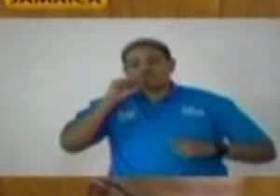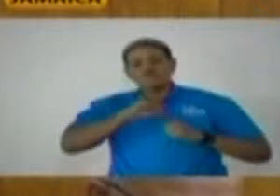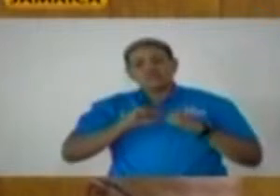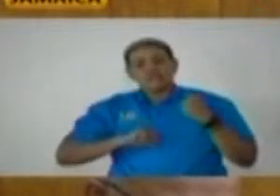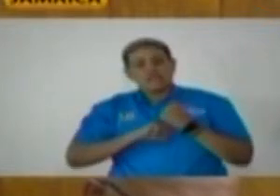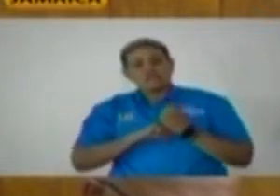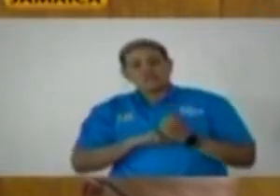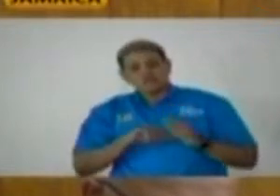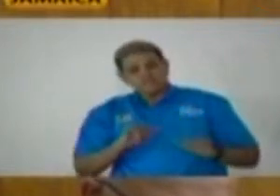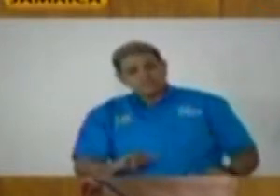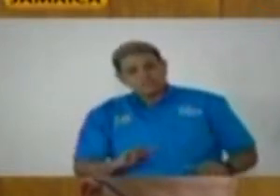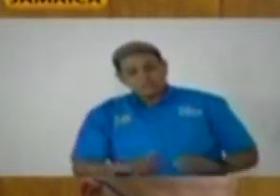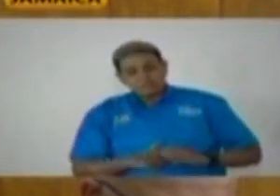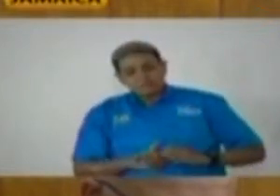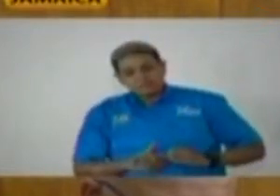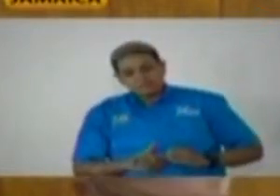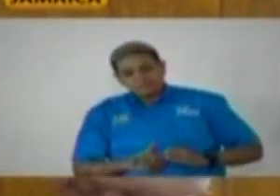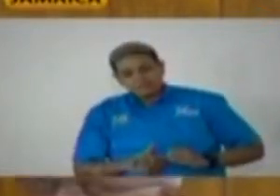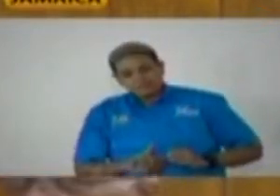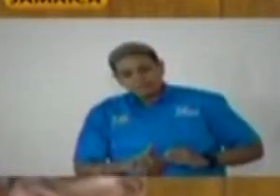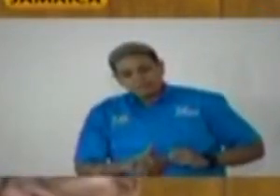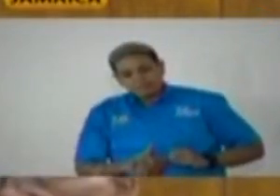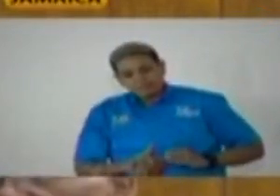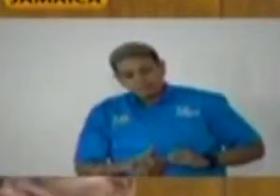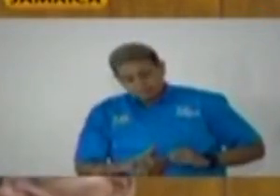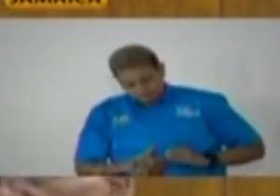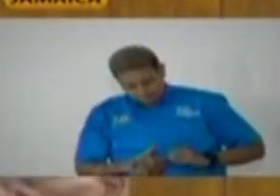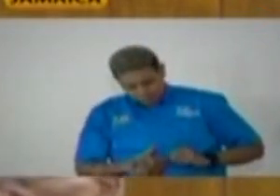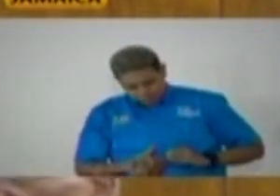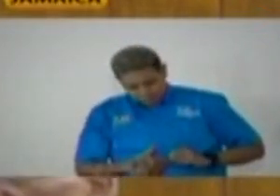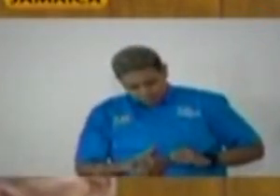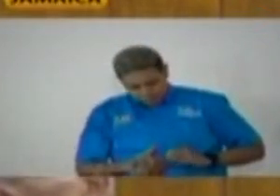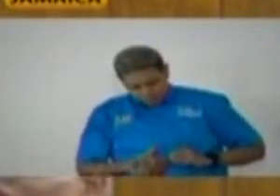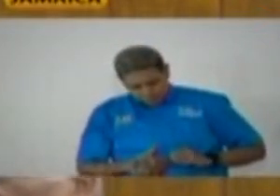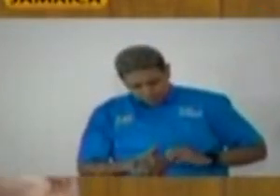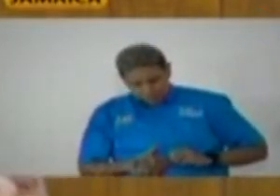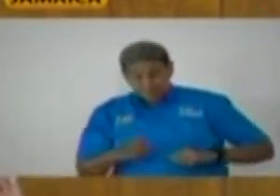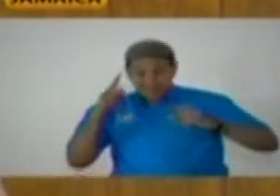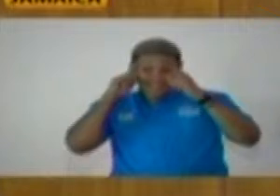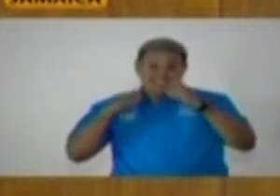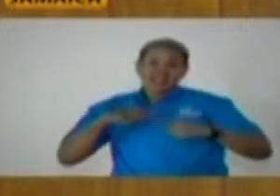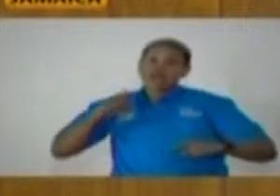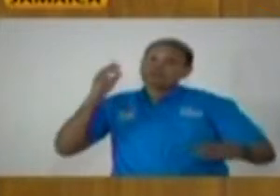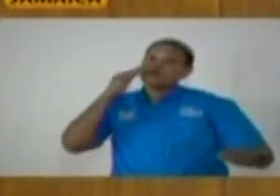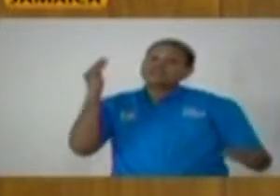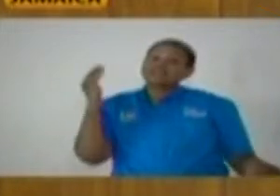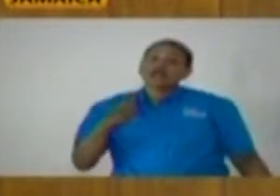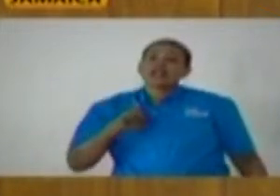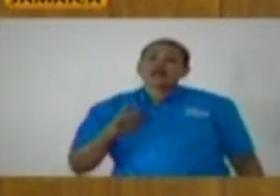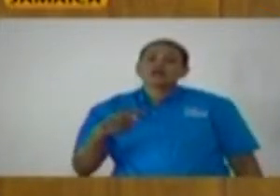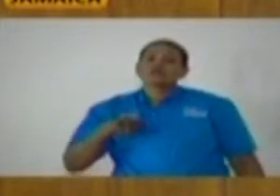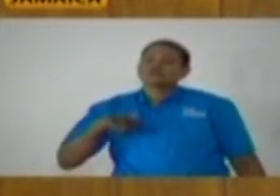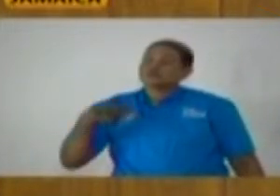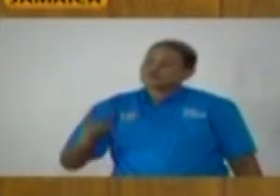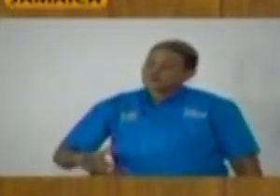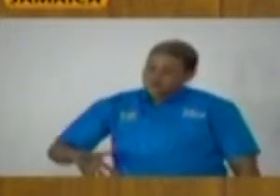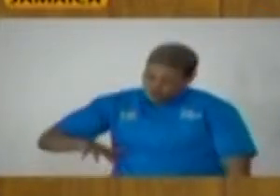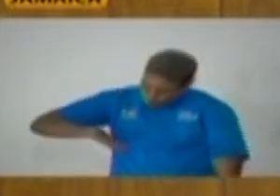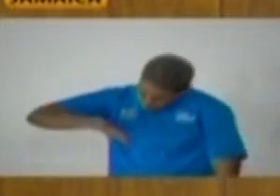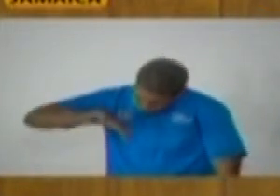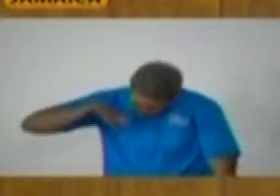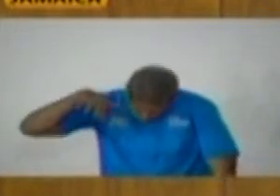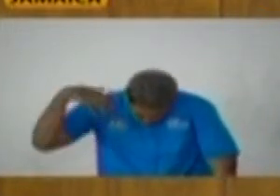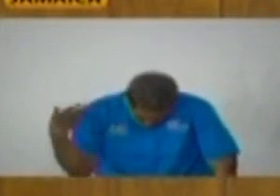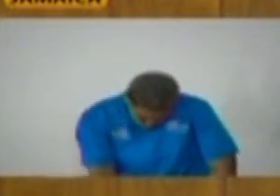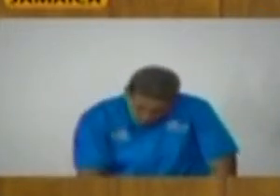the same target. But, Madam Speaker, I must tell you, I am profoundly disappointed that